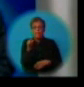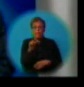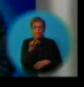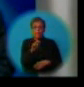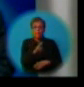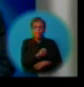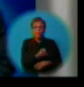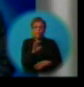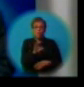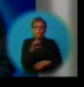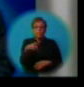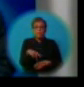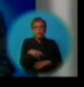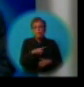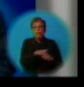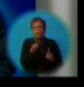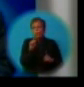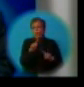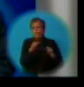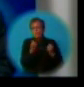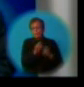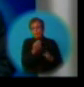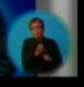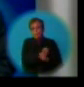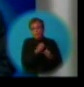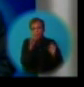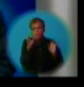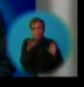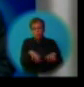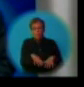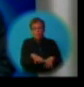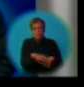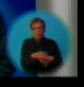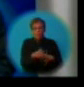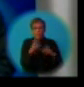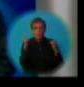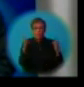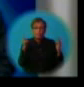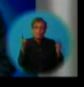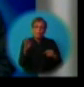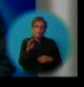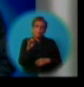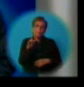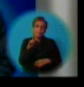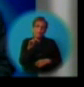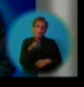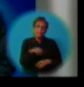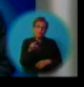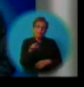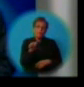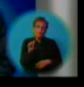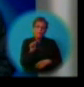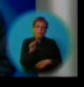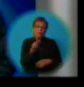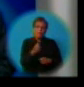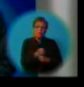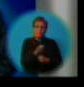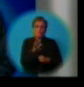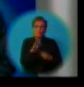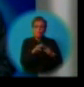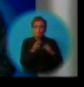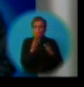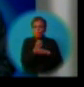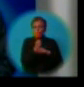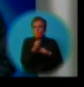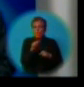Parry. However, there was one team that beat the rain to record a victory. At Blackman's, Grant Tilly-Adams claimed a 5-wicket